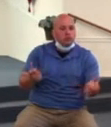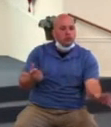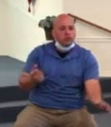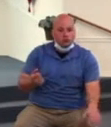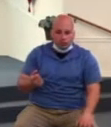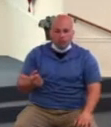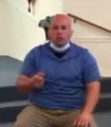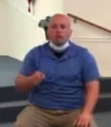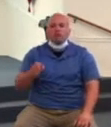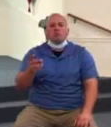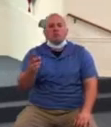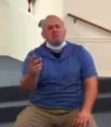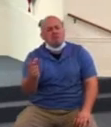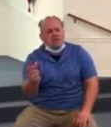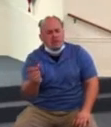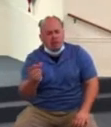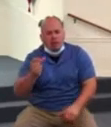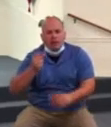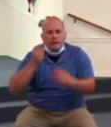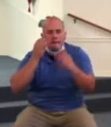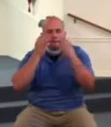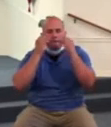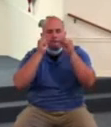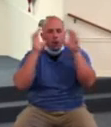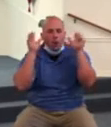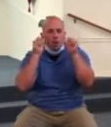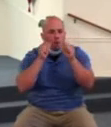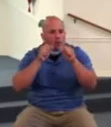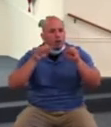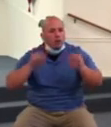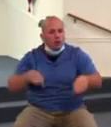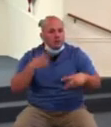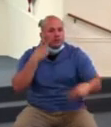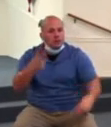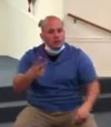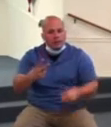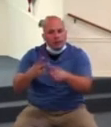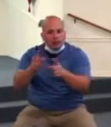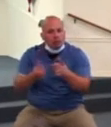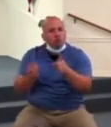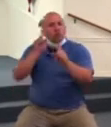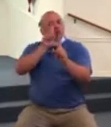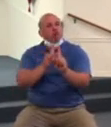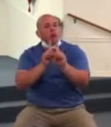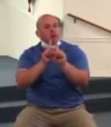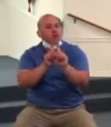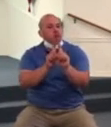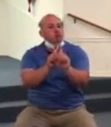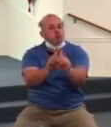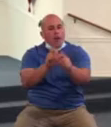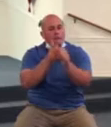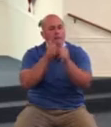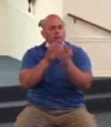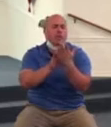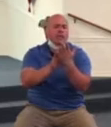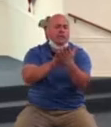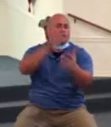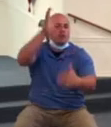Immediately he received his sight and followed Jesus, praising God. When all the people saw it, they